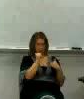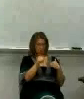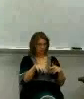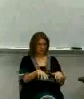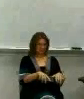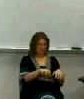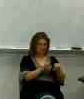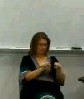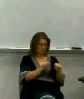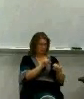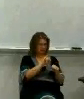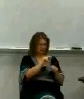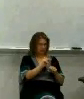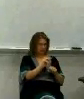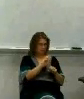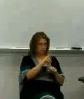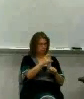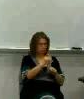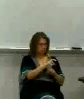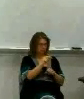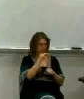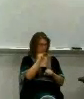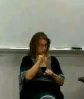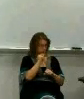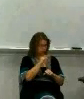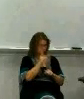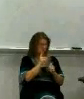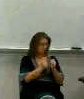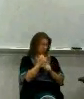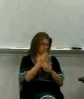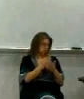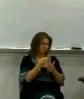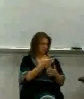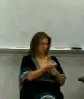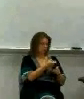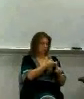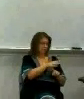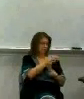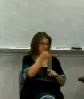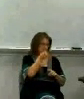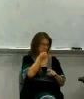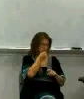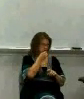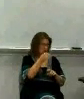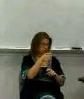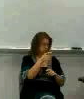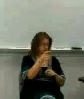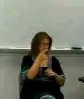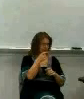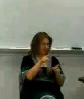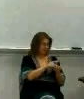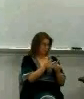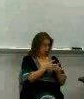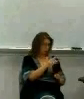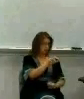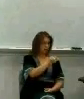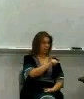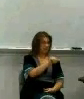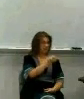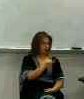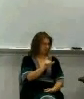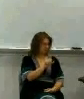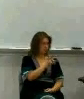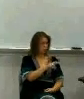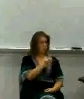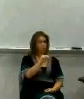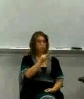up inorganic nutrients straight up for the most part. They get them from their food in the form of amino acids or